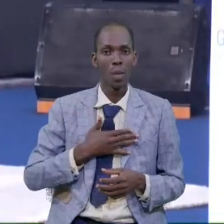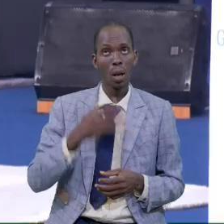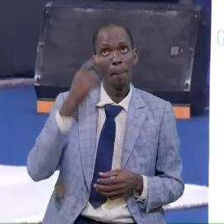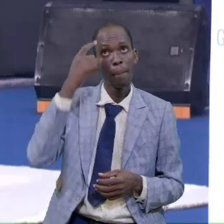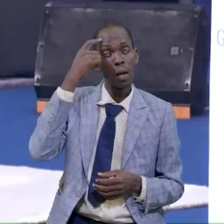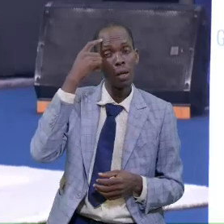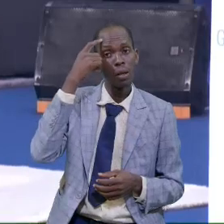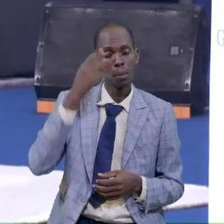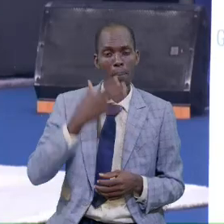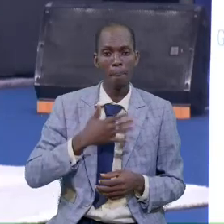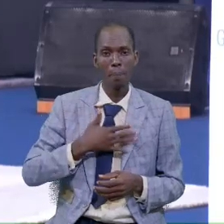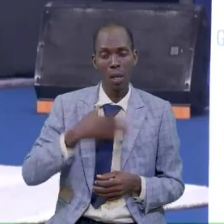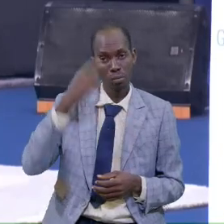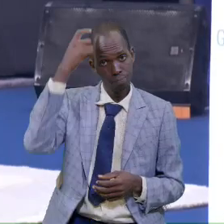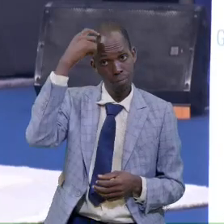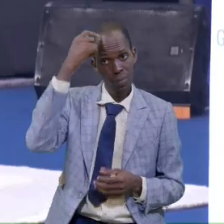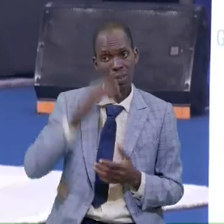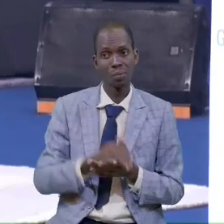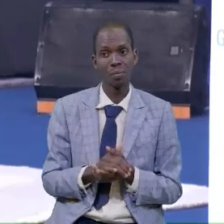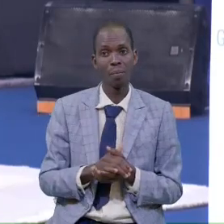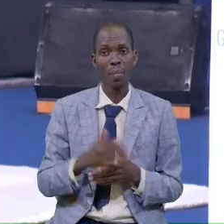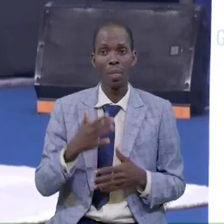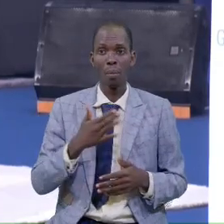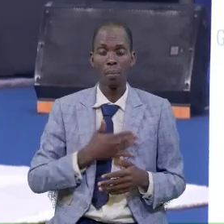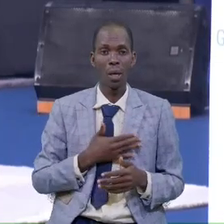mind, my concept,